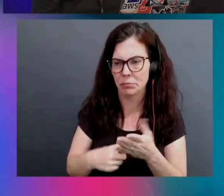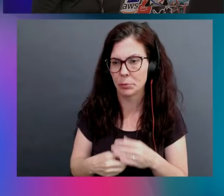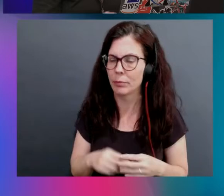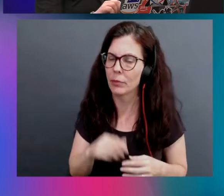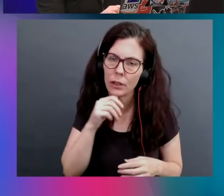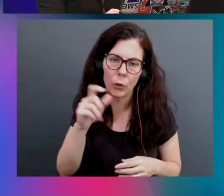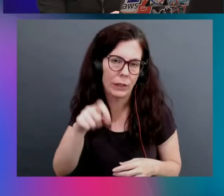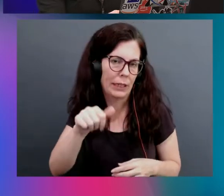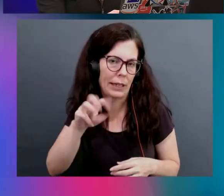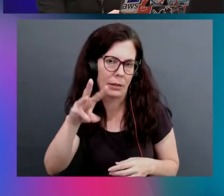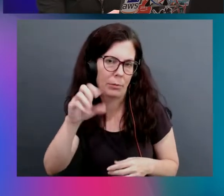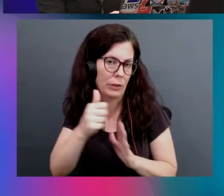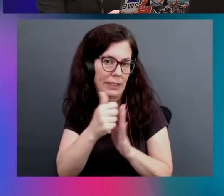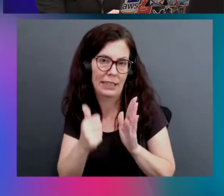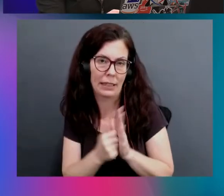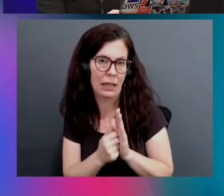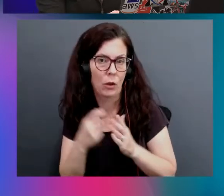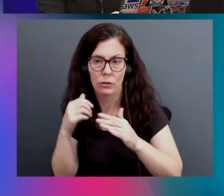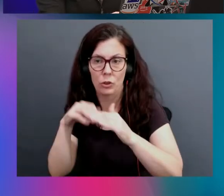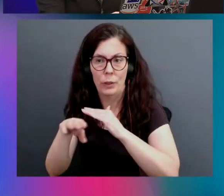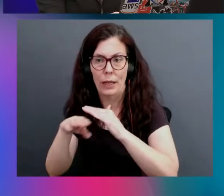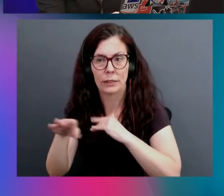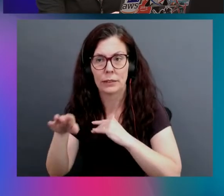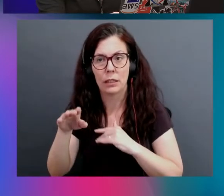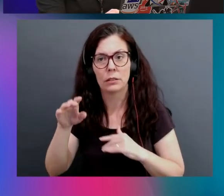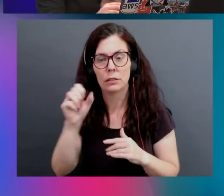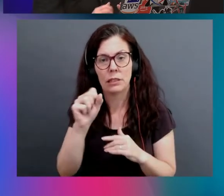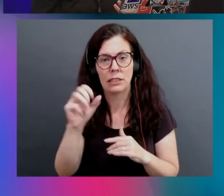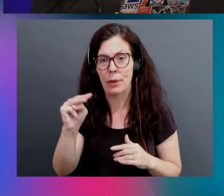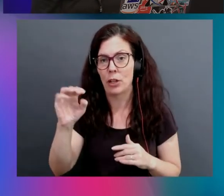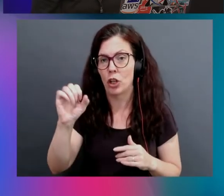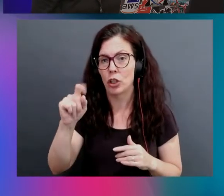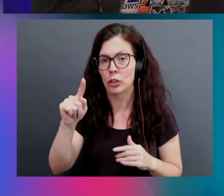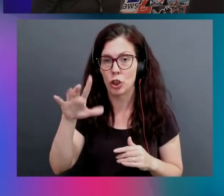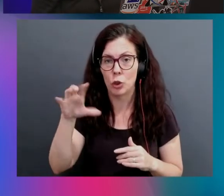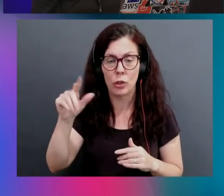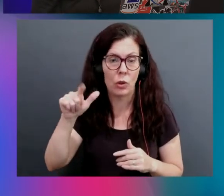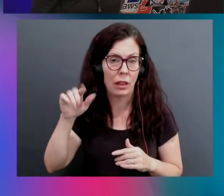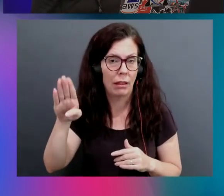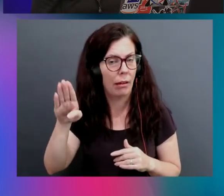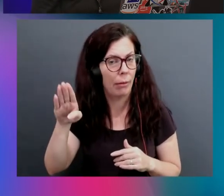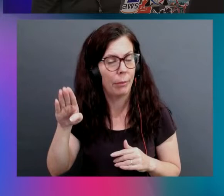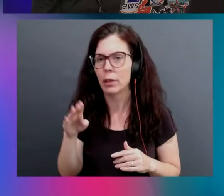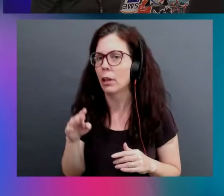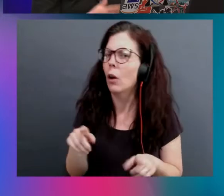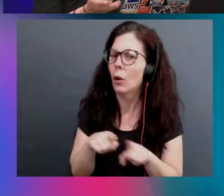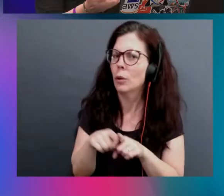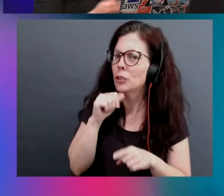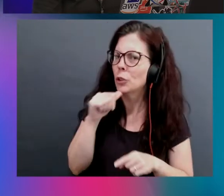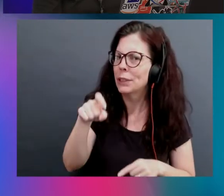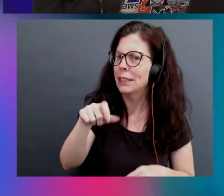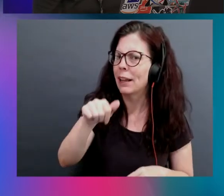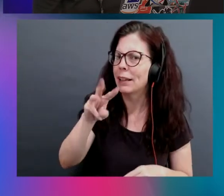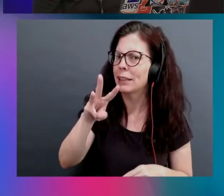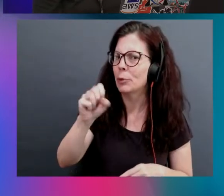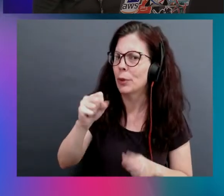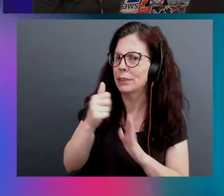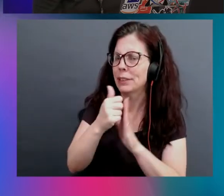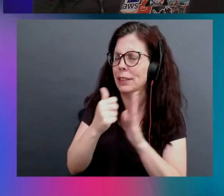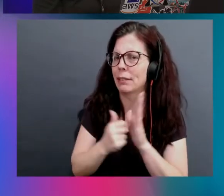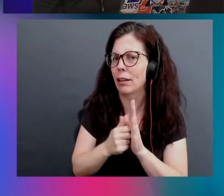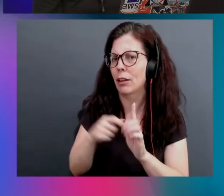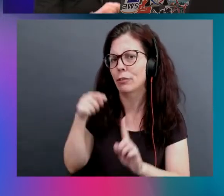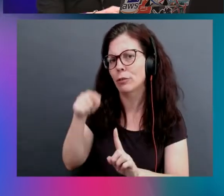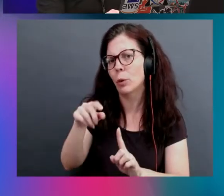AWS account to access SageMaker Studio Lab, and you actually don't need an AWS account to get to the data sets in the